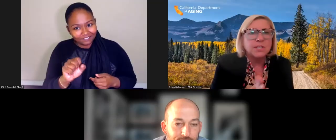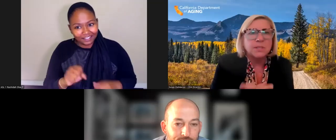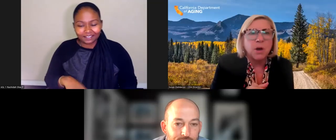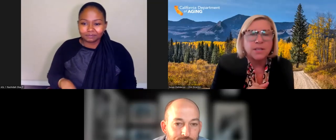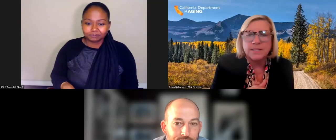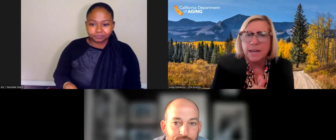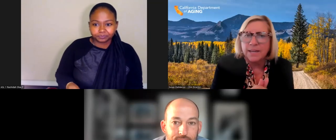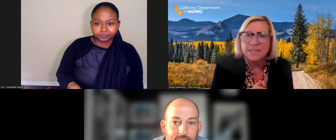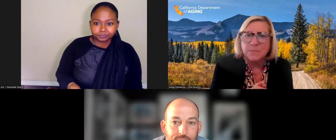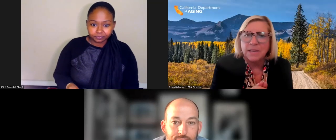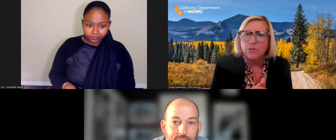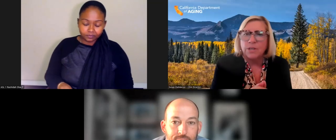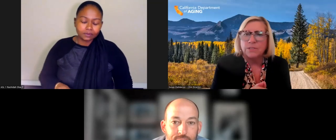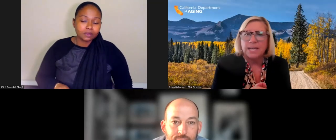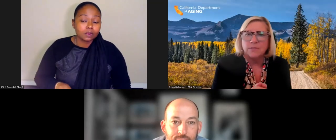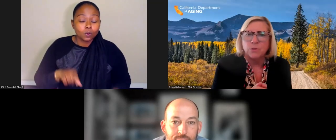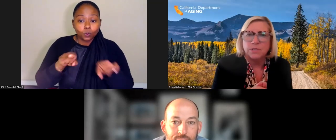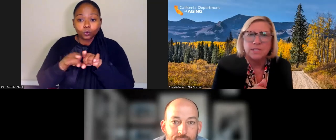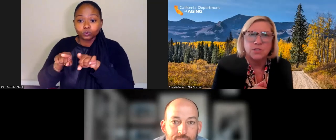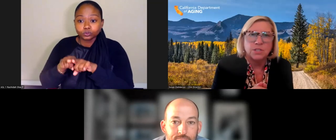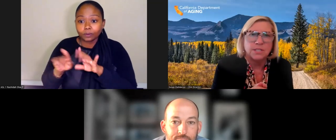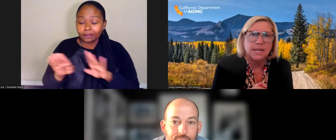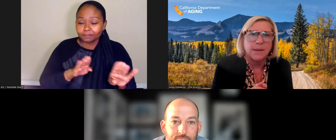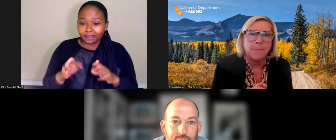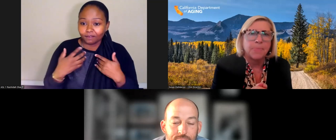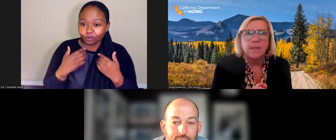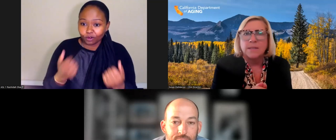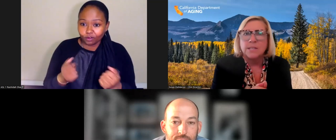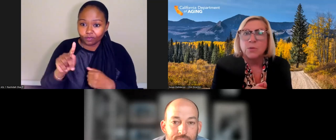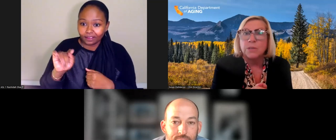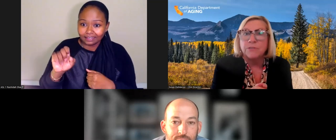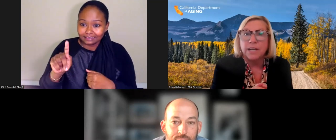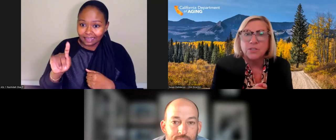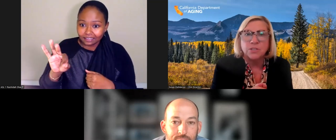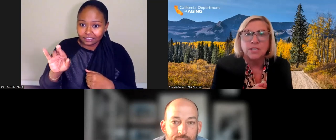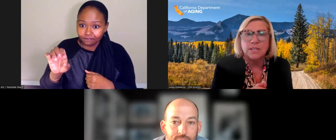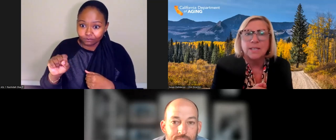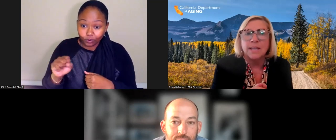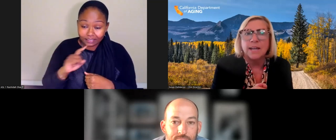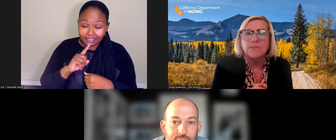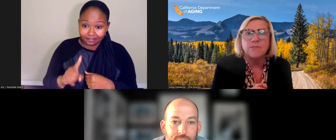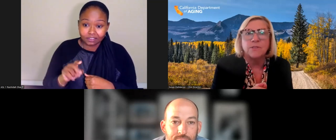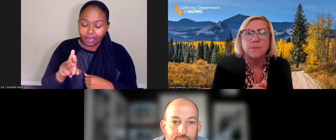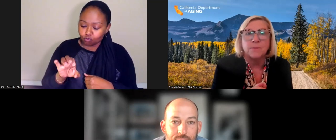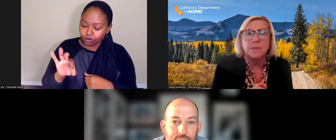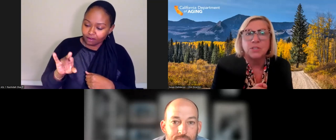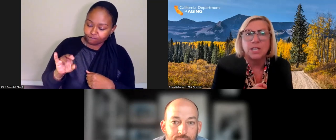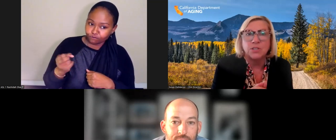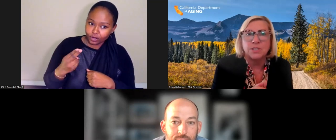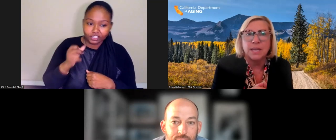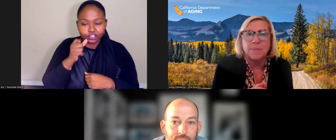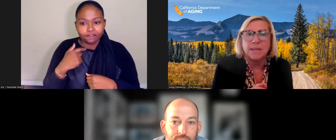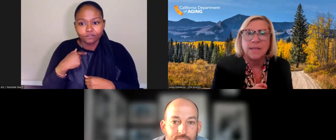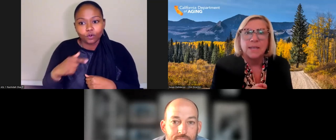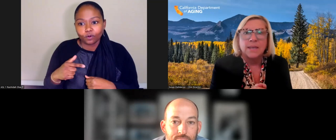And just a small aside is the Behavioral Health Task Force has just done a refresh in light of the big